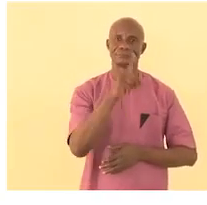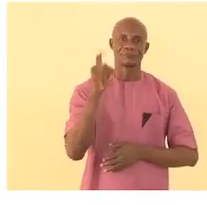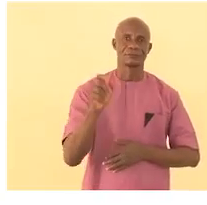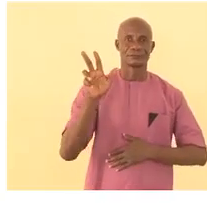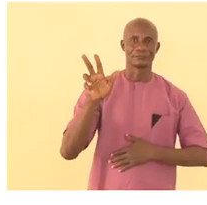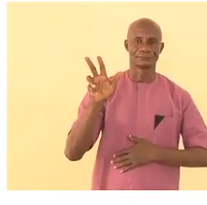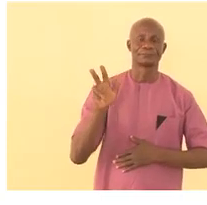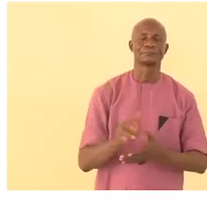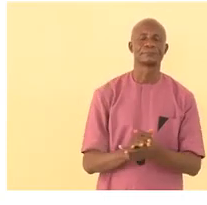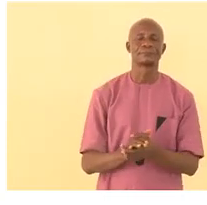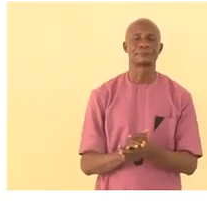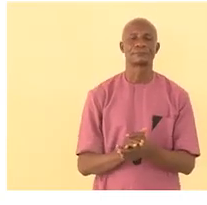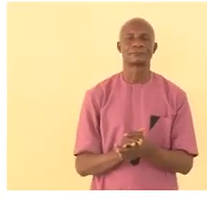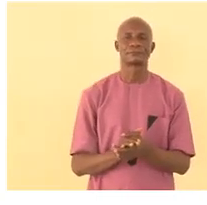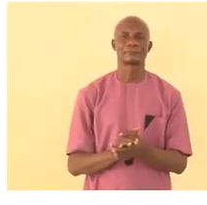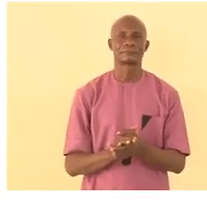Question 3.